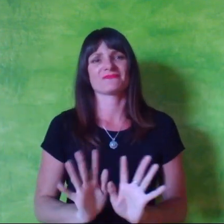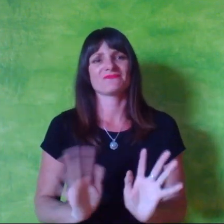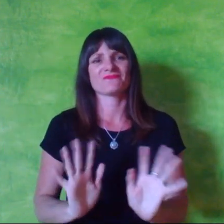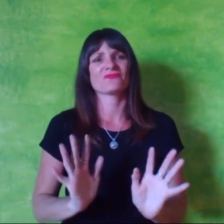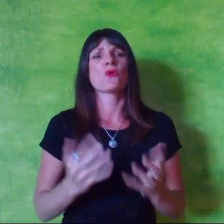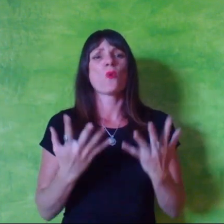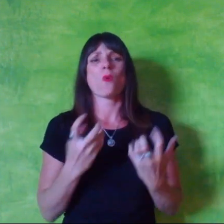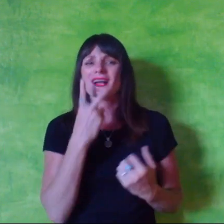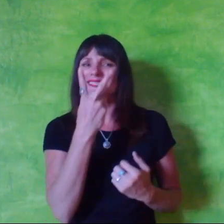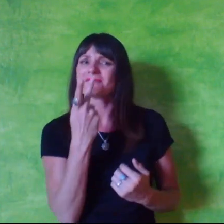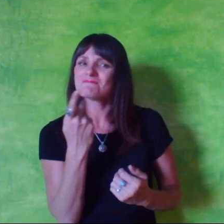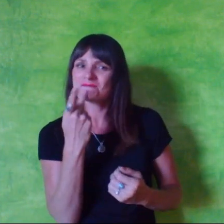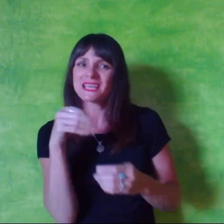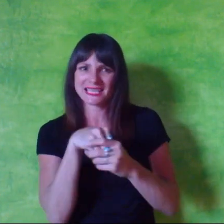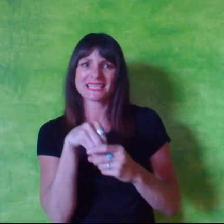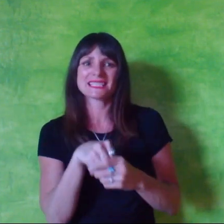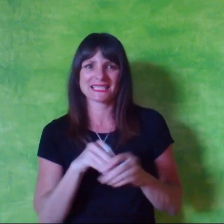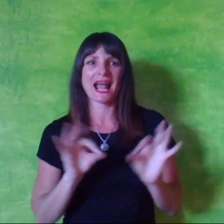All right, so